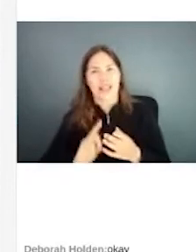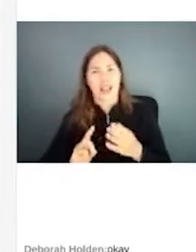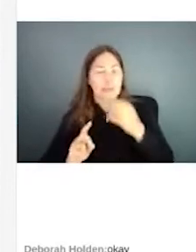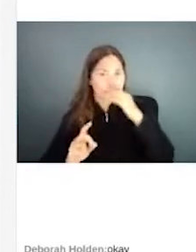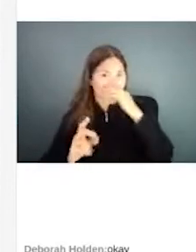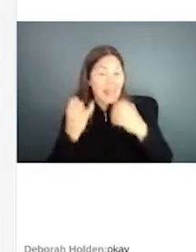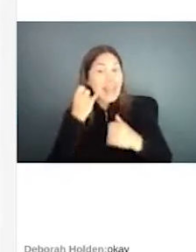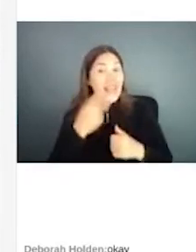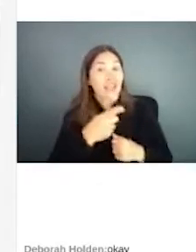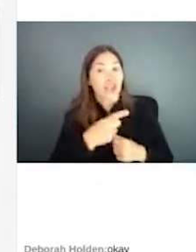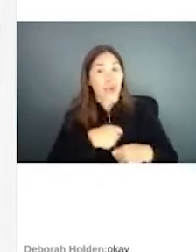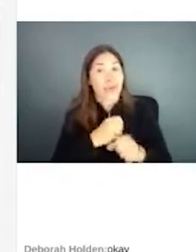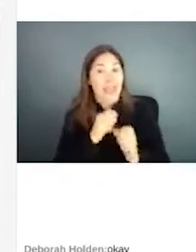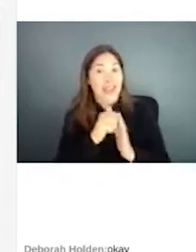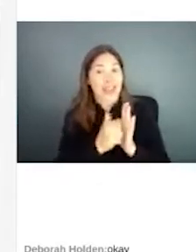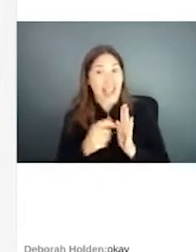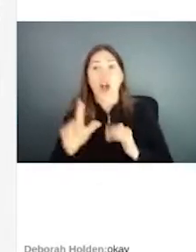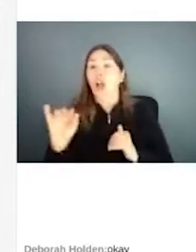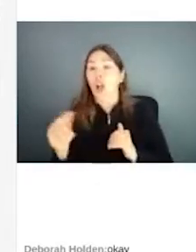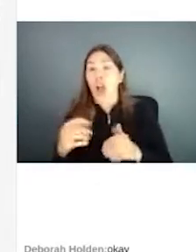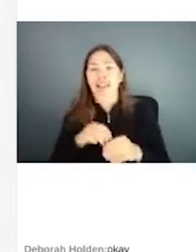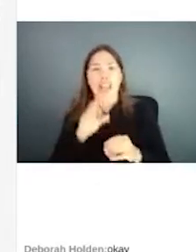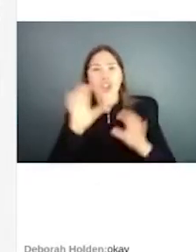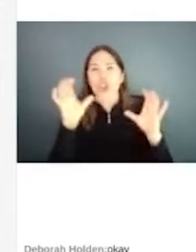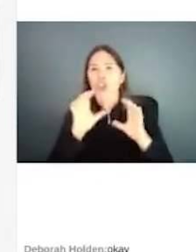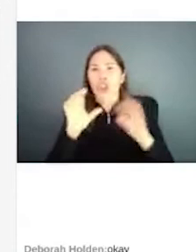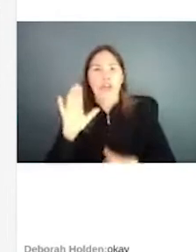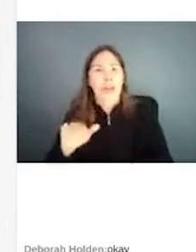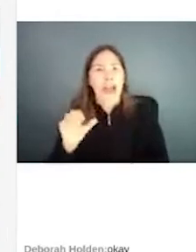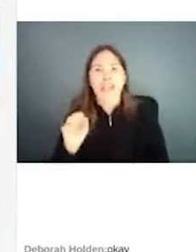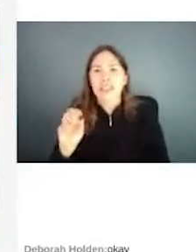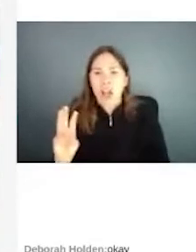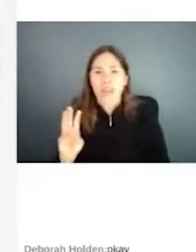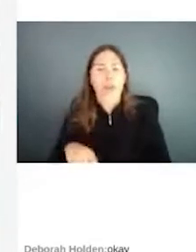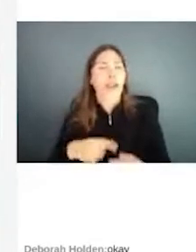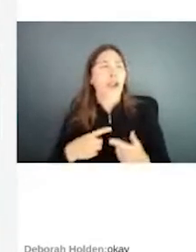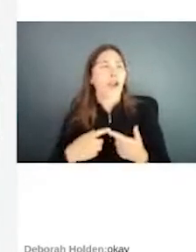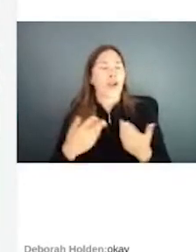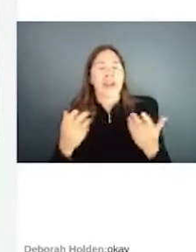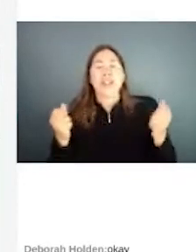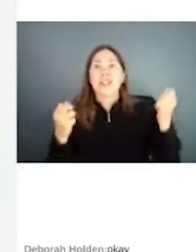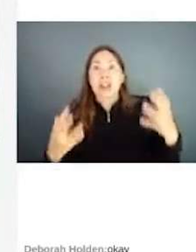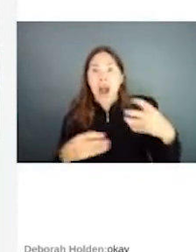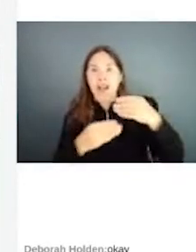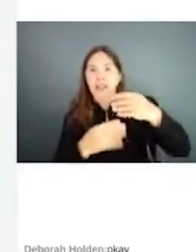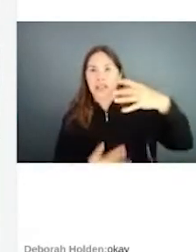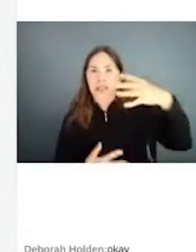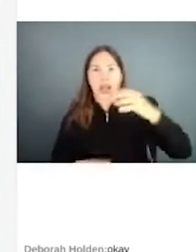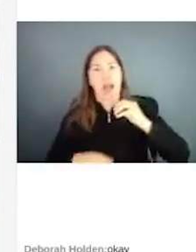if you create an account here and you log in, you can search by software. And there's tons of